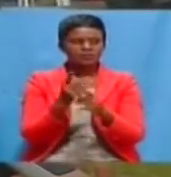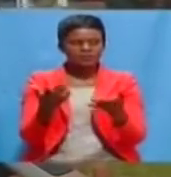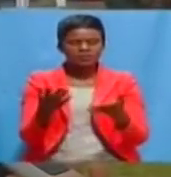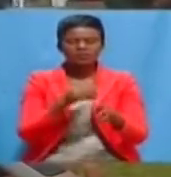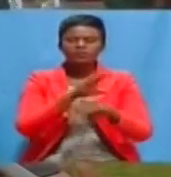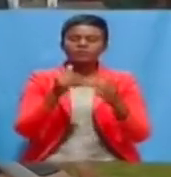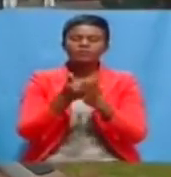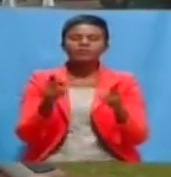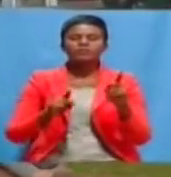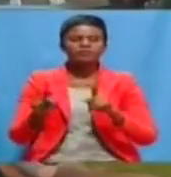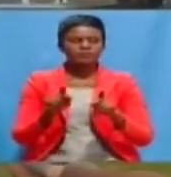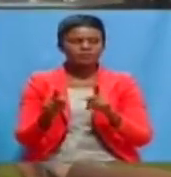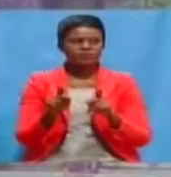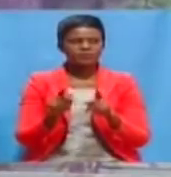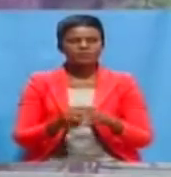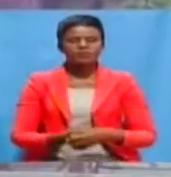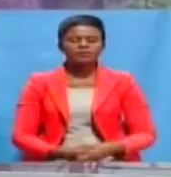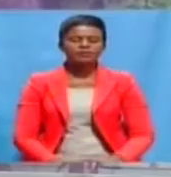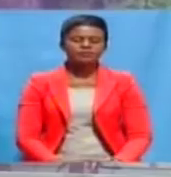facilities to all.